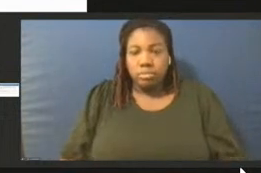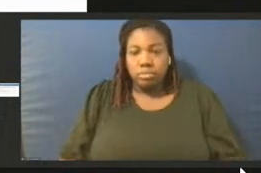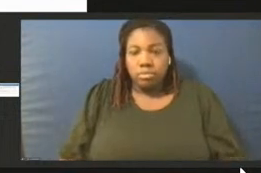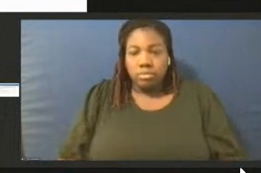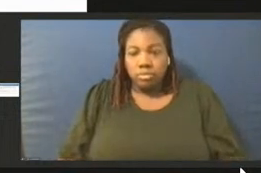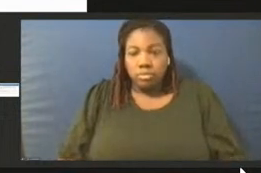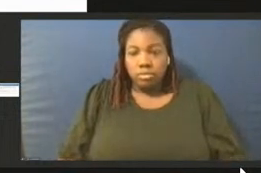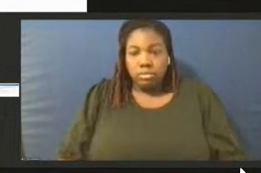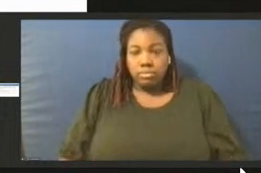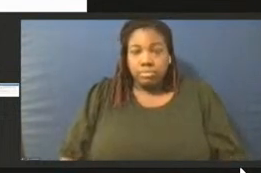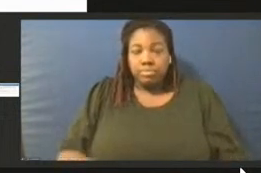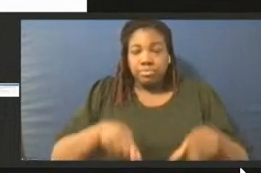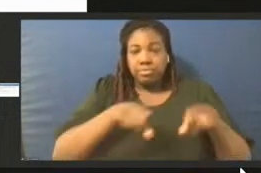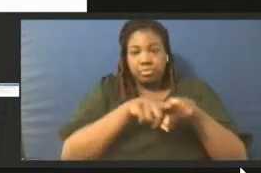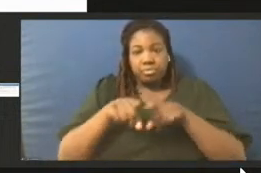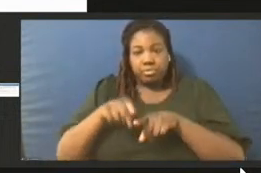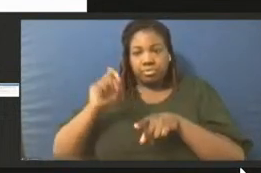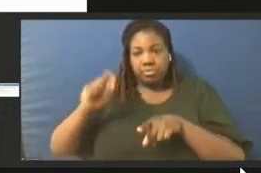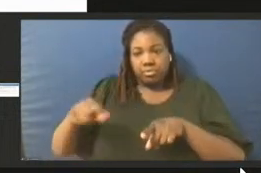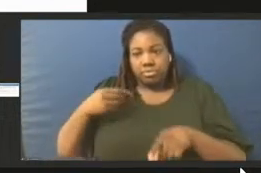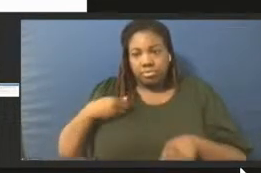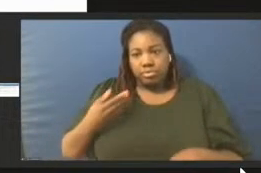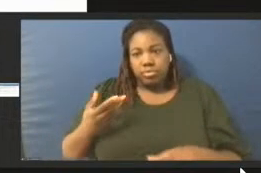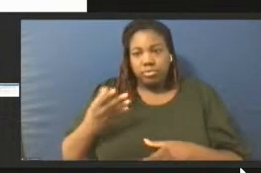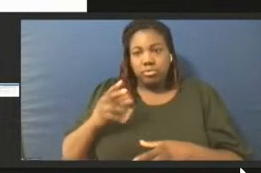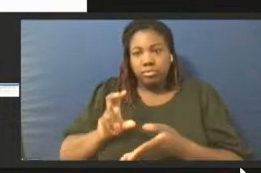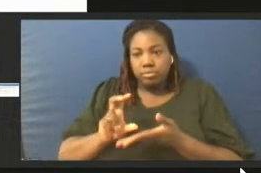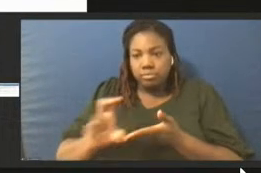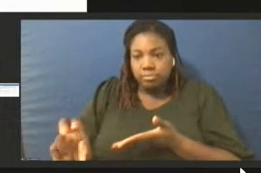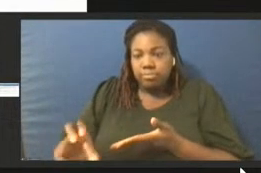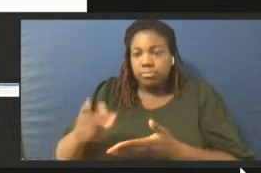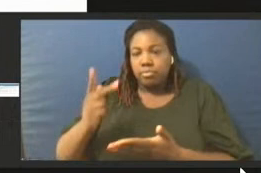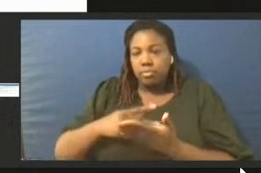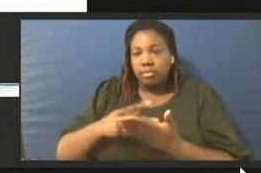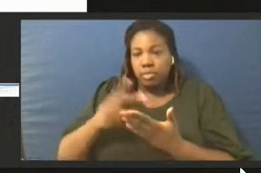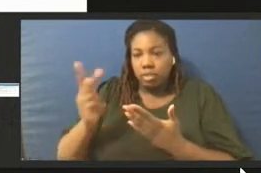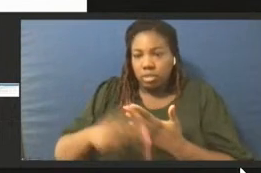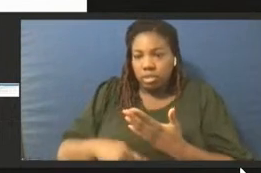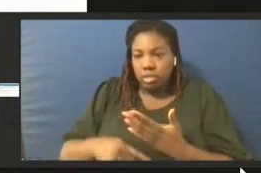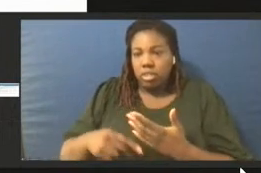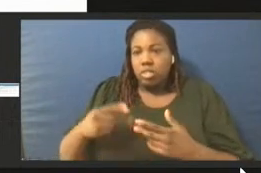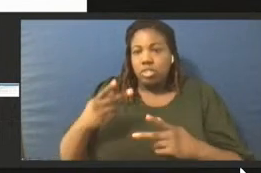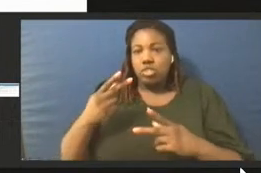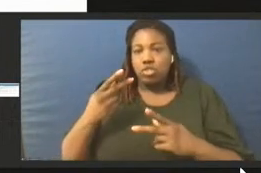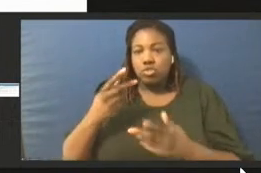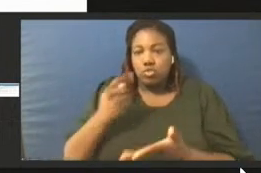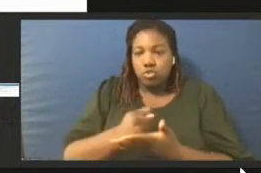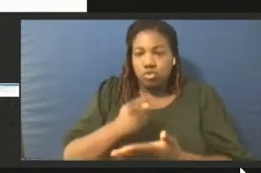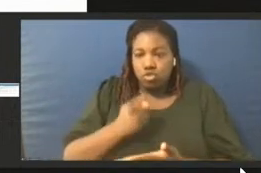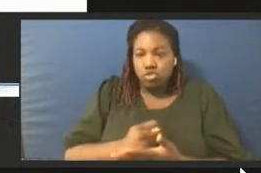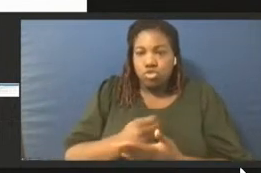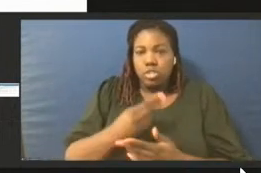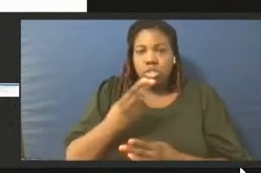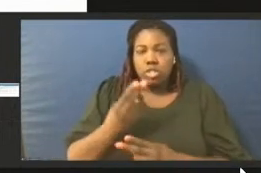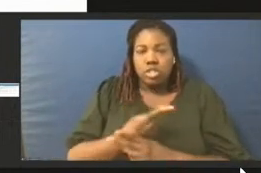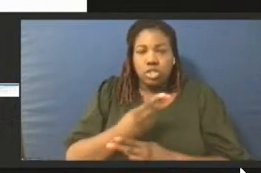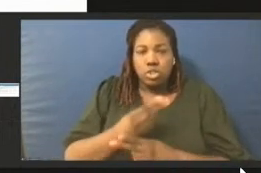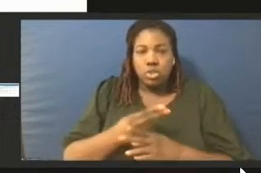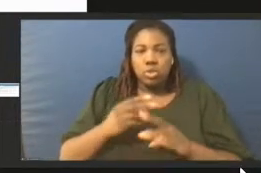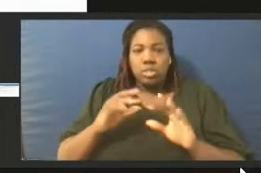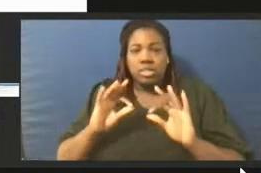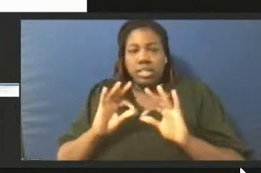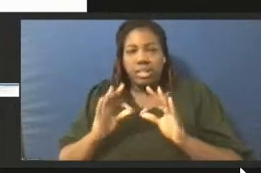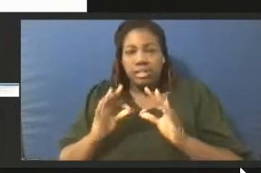And then we also need to invest in programs that are proven successful with treating youth and families, not forgetting the parents. So problem statement